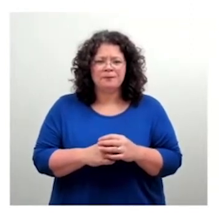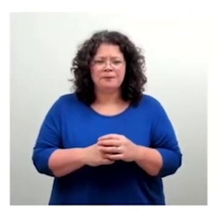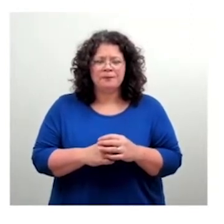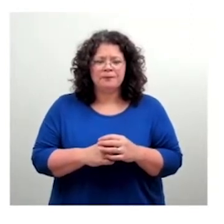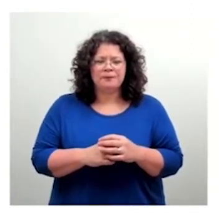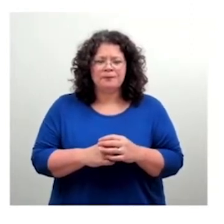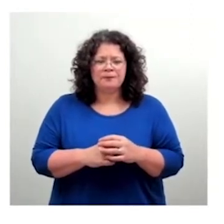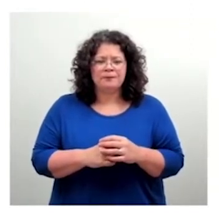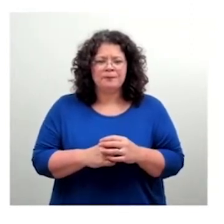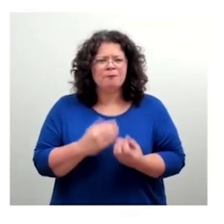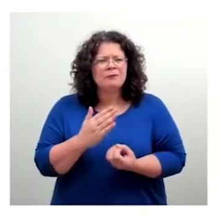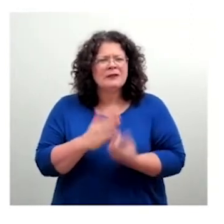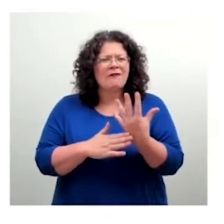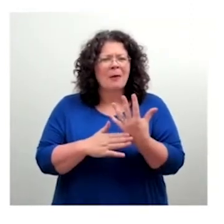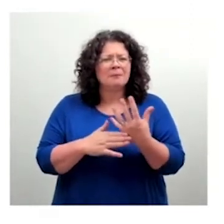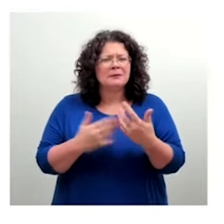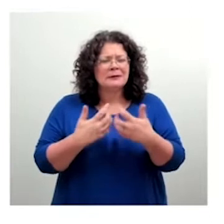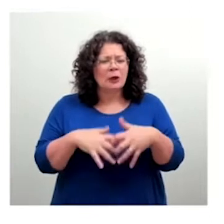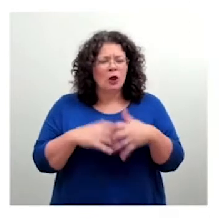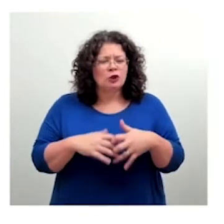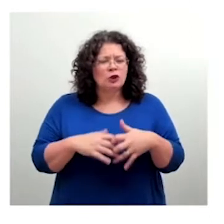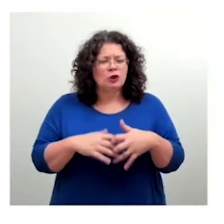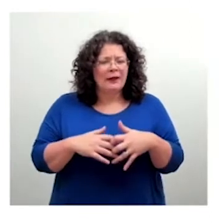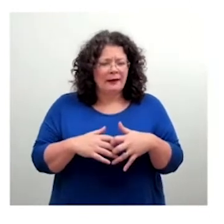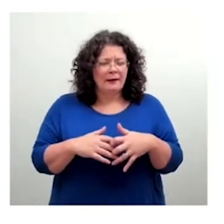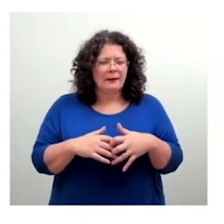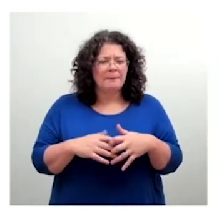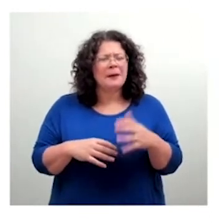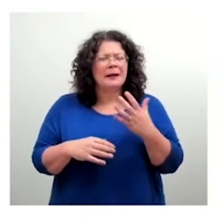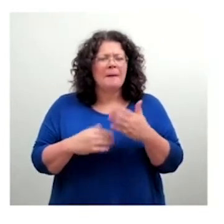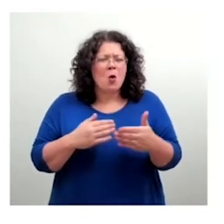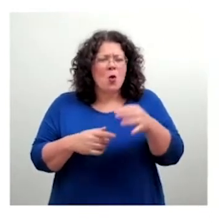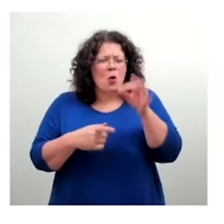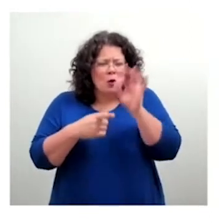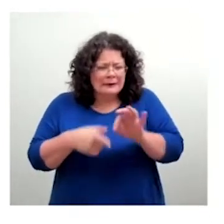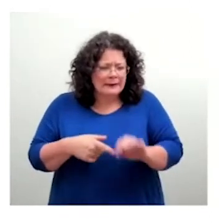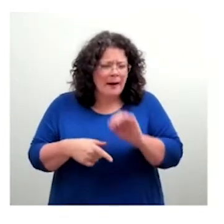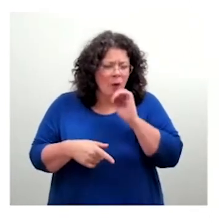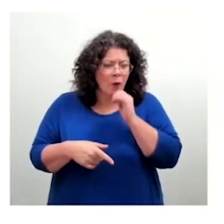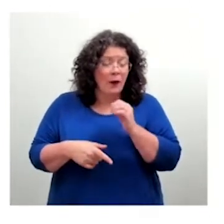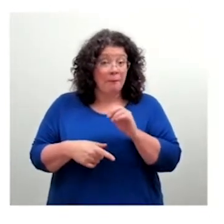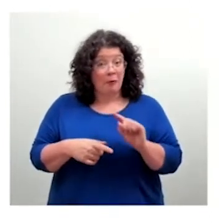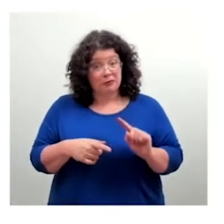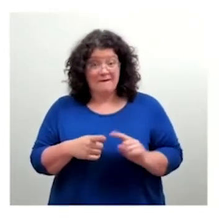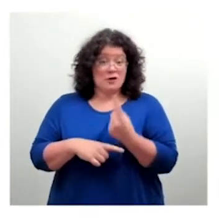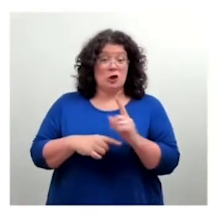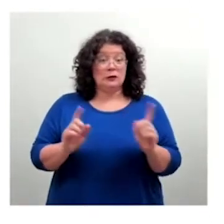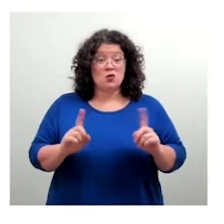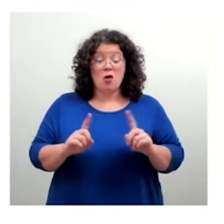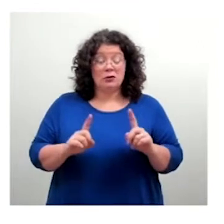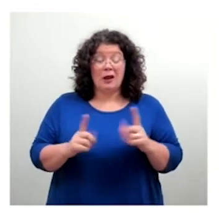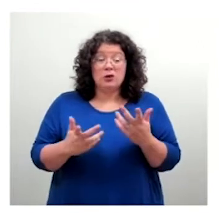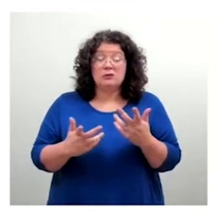back in 2012, when we started this, we then had the opportunity, courtesy of sponsorship and investment from